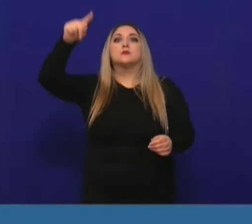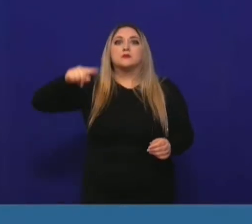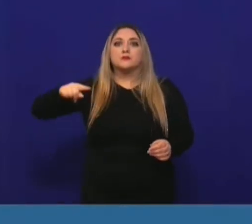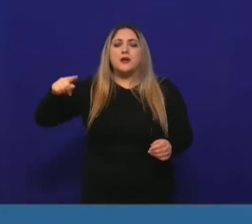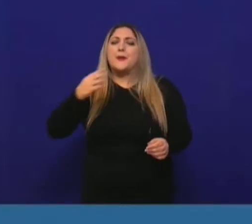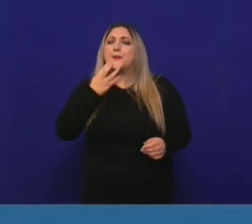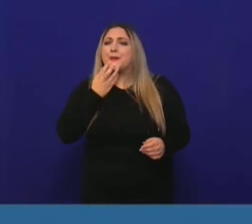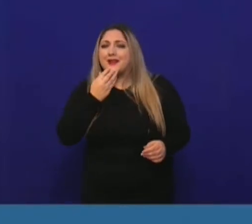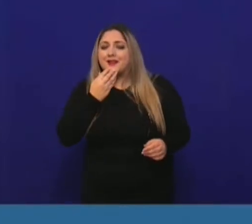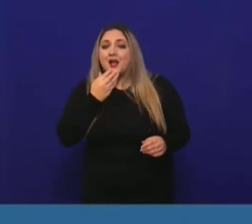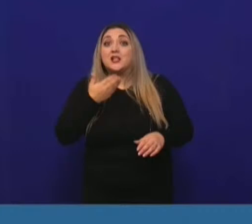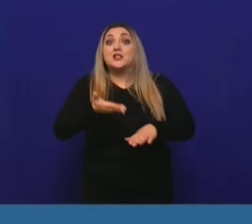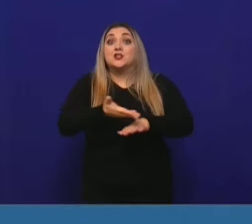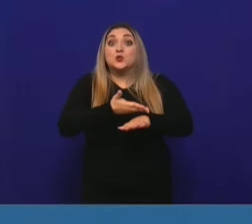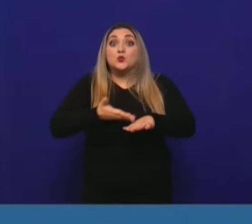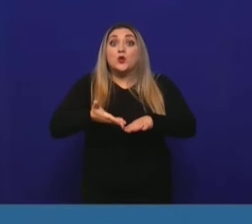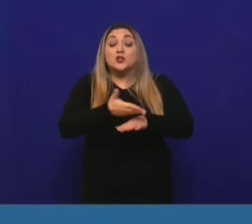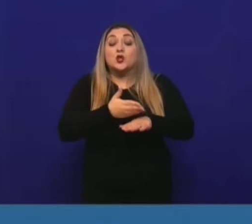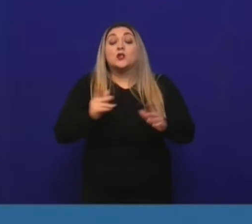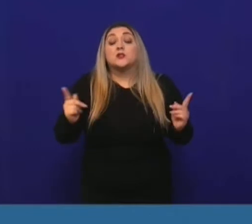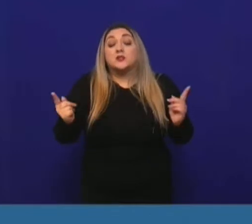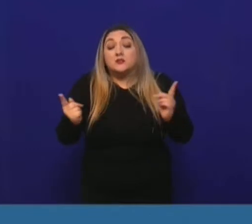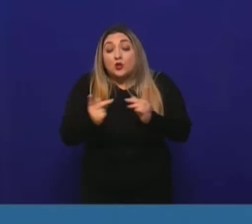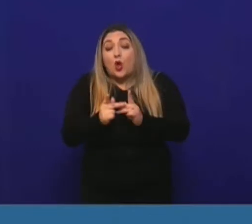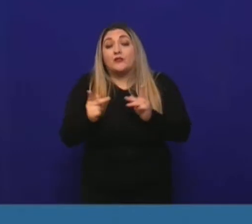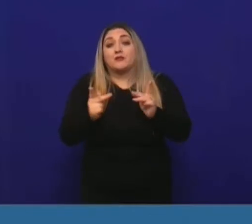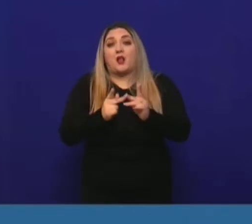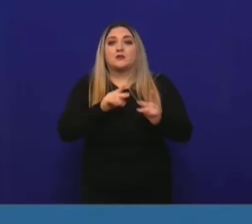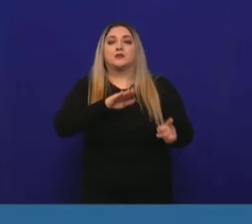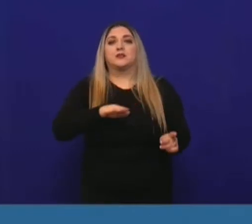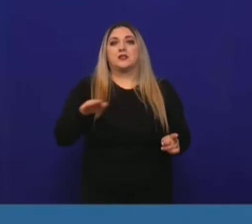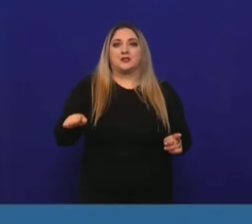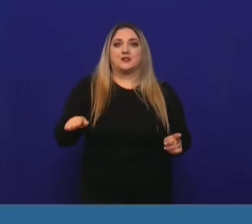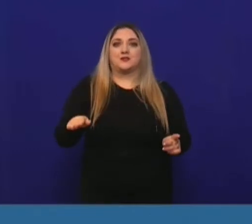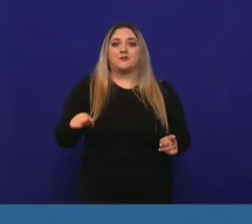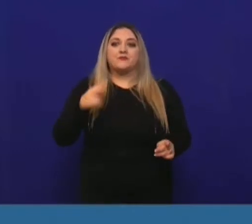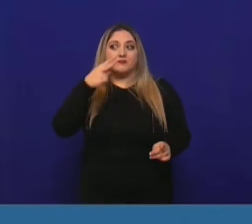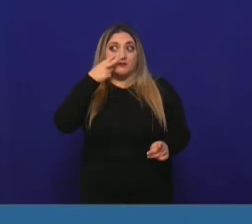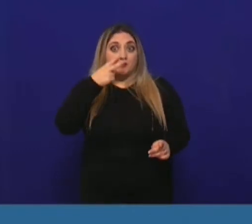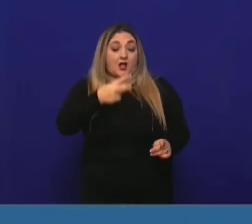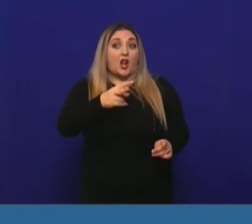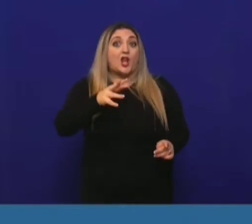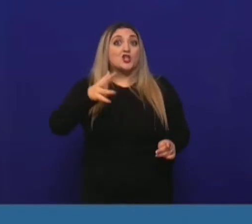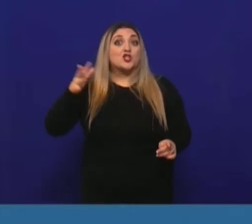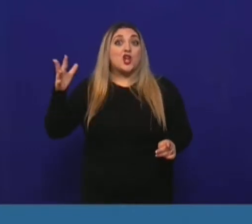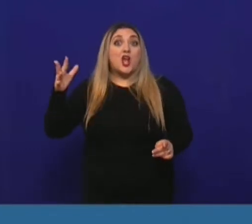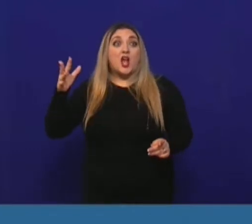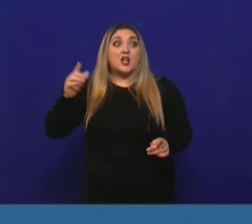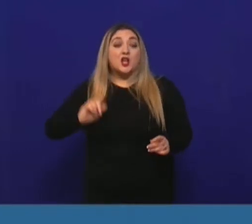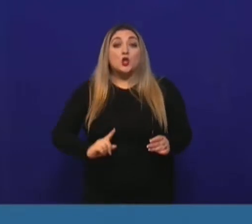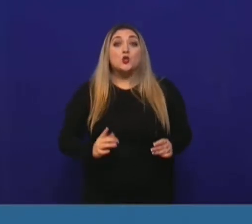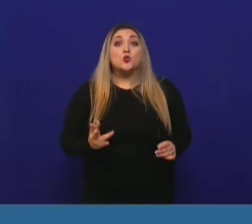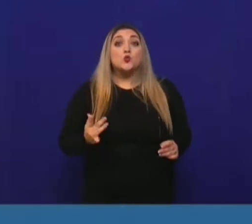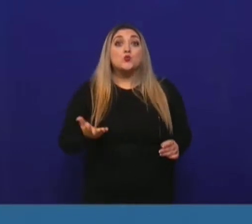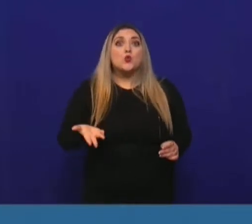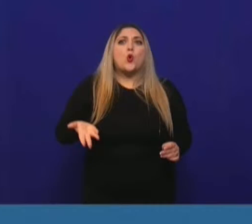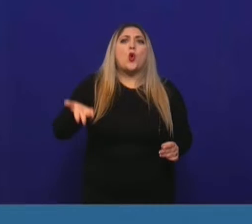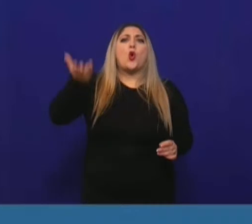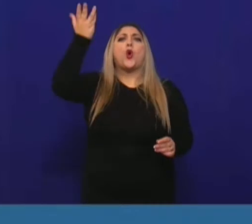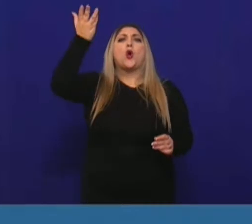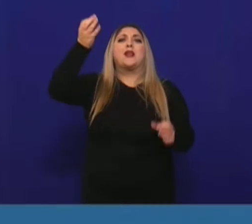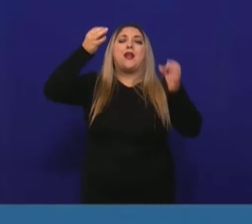kollok situazzjoni fejn ikollok nies li jiltaqgħu iktar flimkien, hija ċara dik il-peak li telet il-fuq eżatti